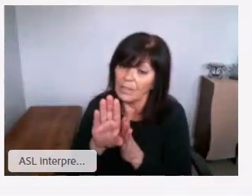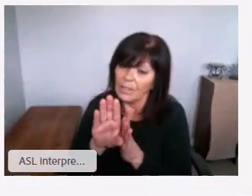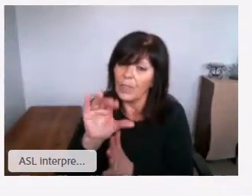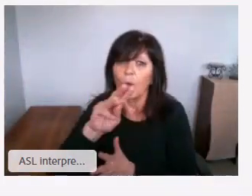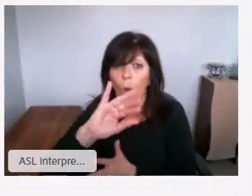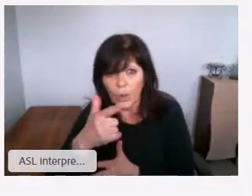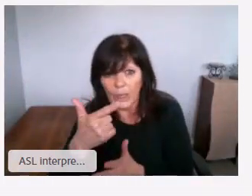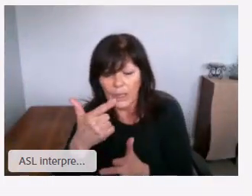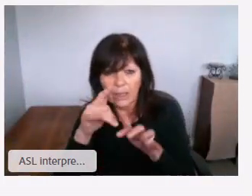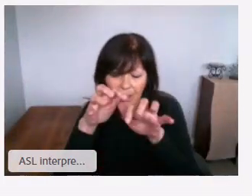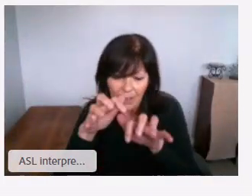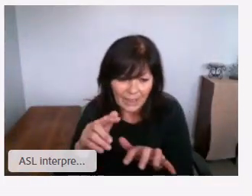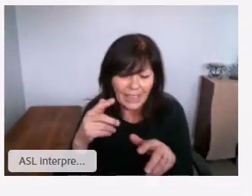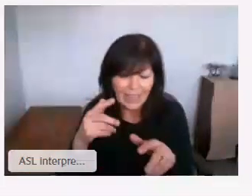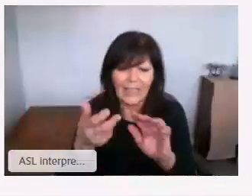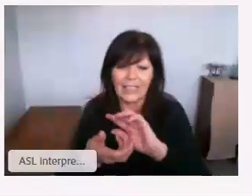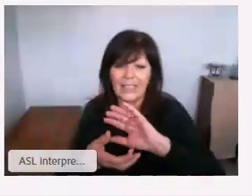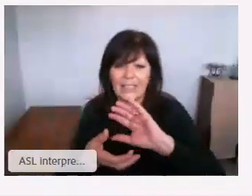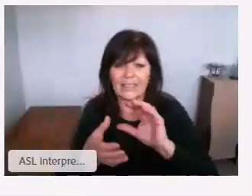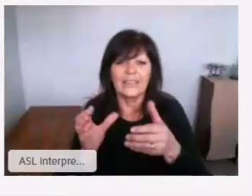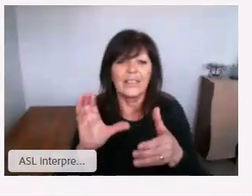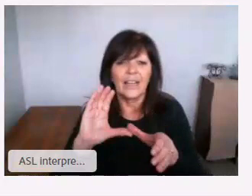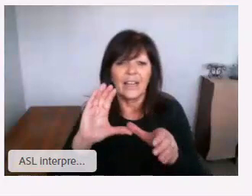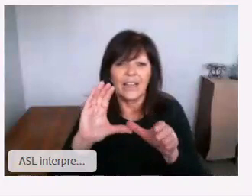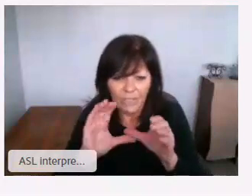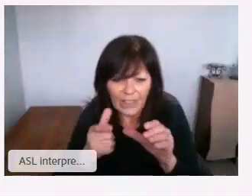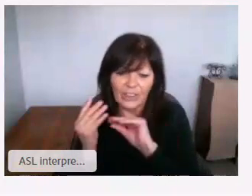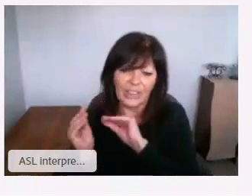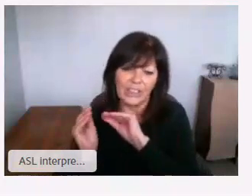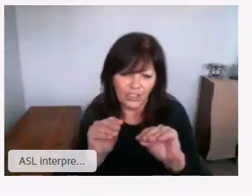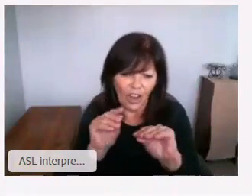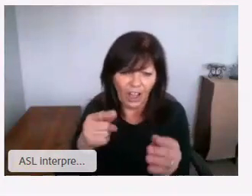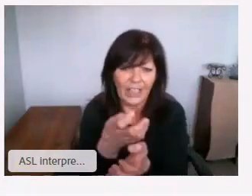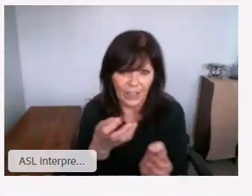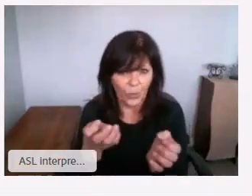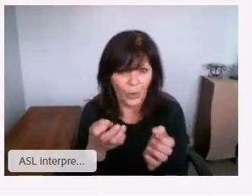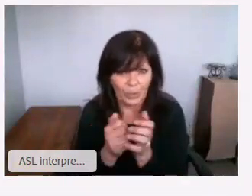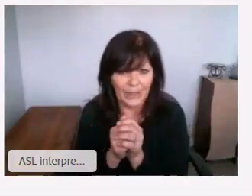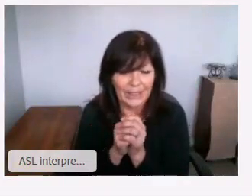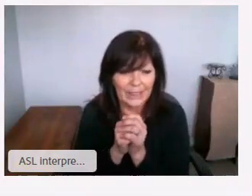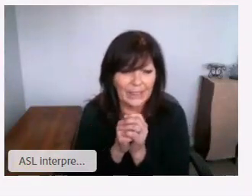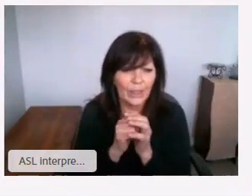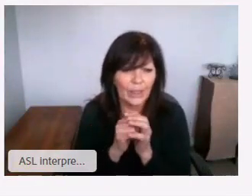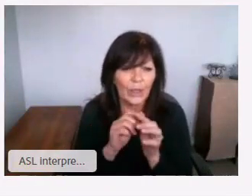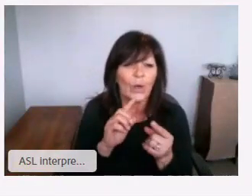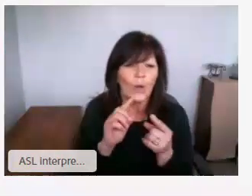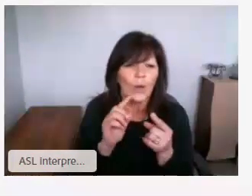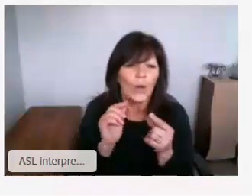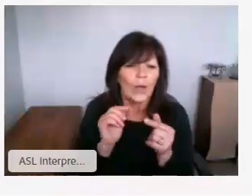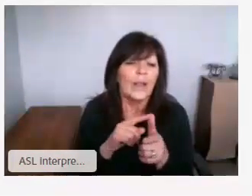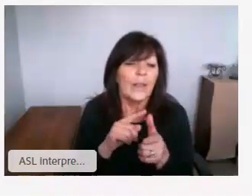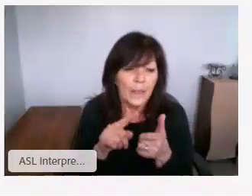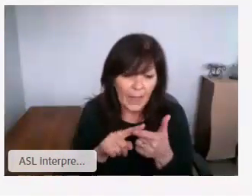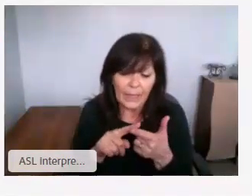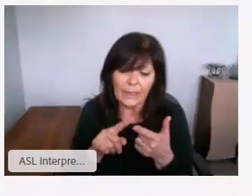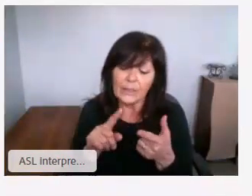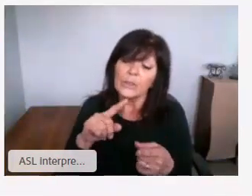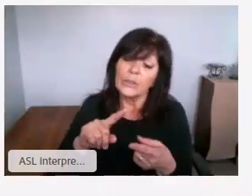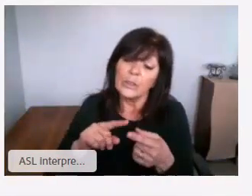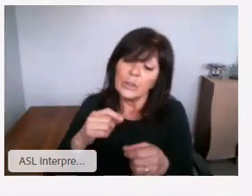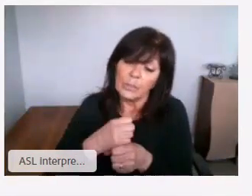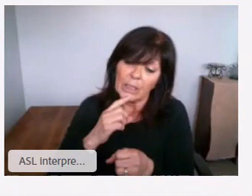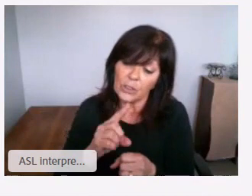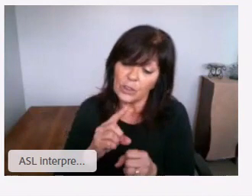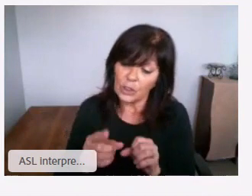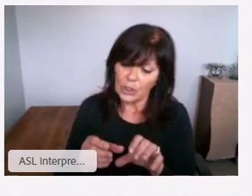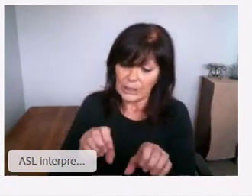configuring equipment and installing those equipment. And then to ensure that the system operates correctly and